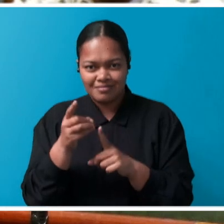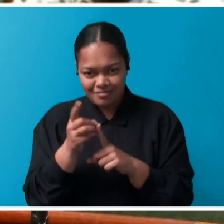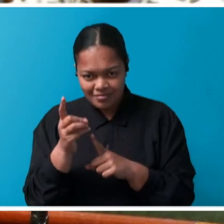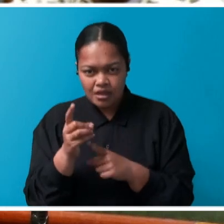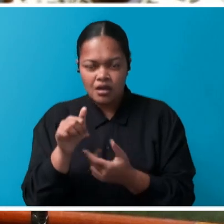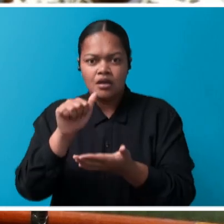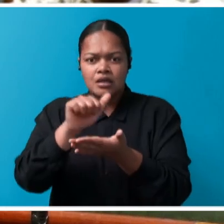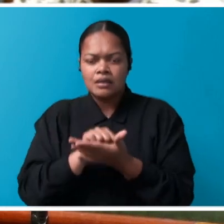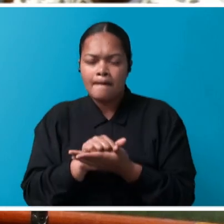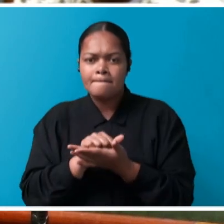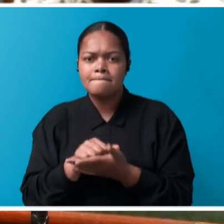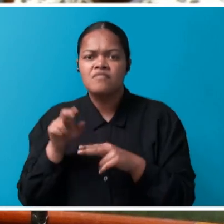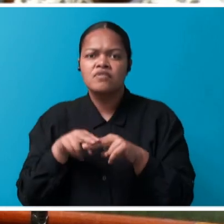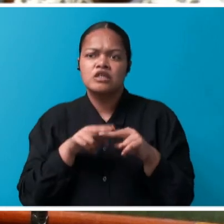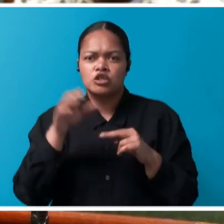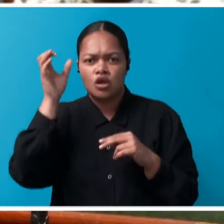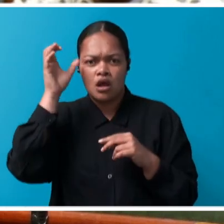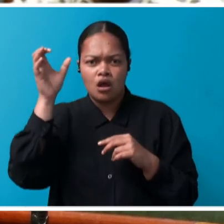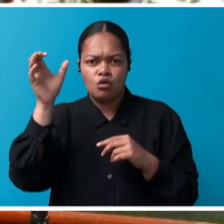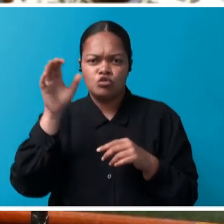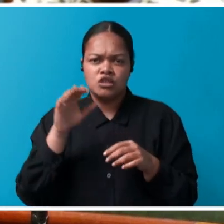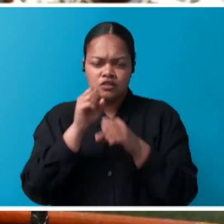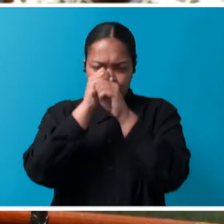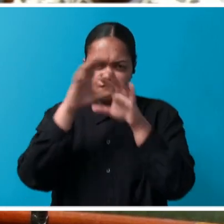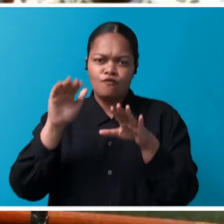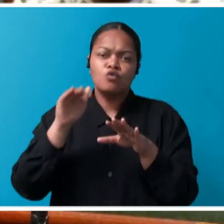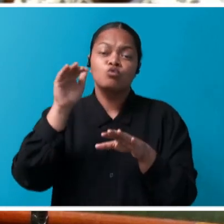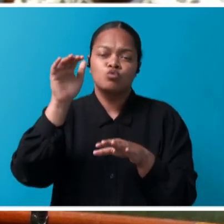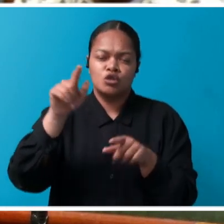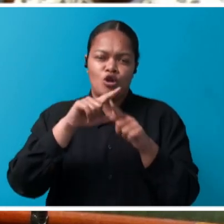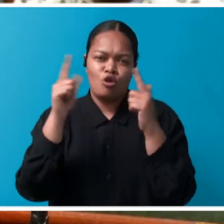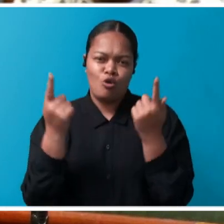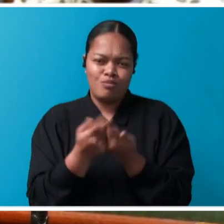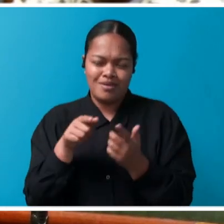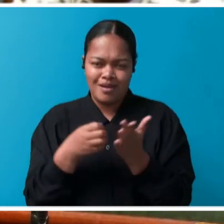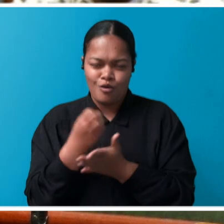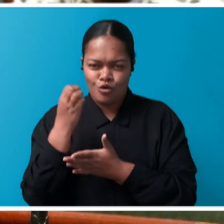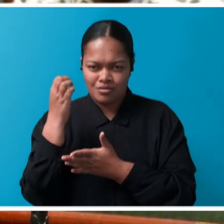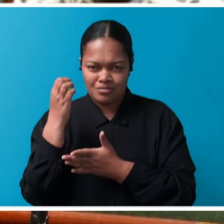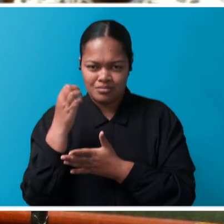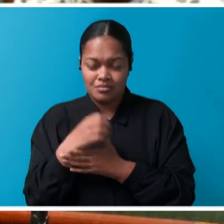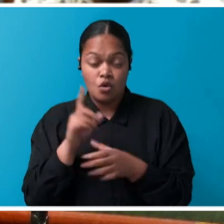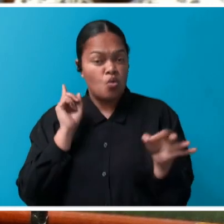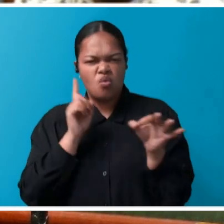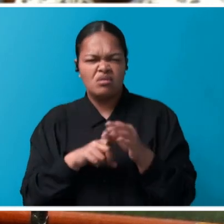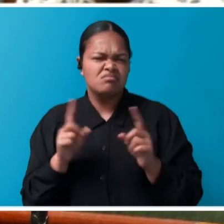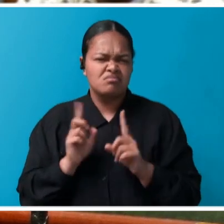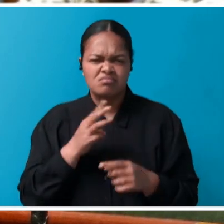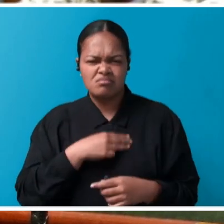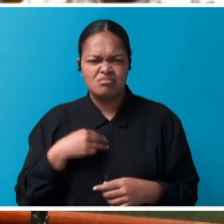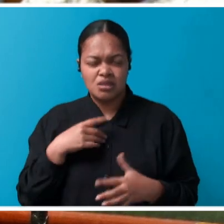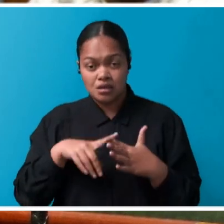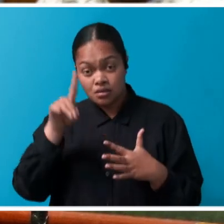country's future in this global economy. Mr. Speaker, sir, our goal as the Ministry of